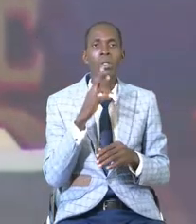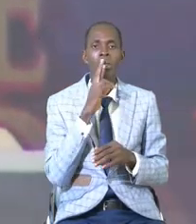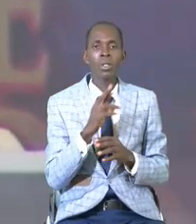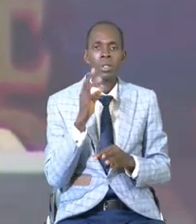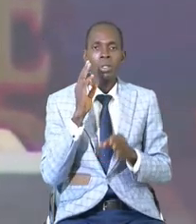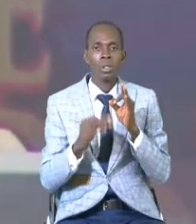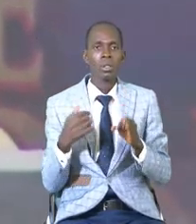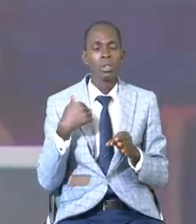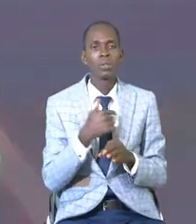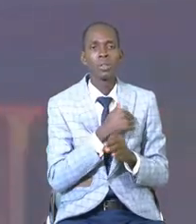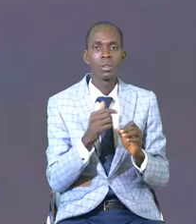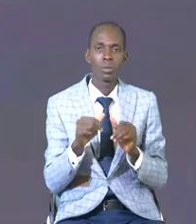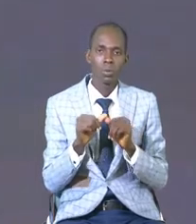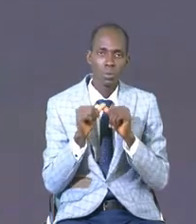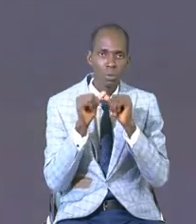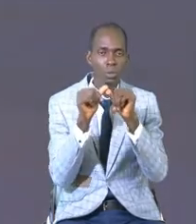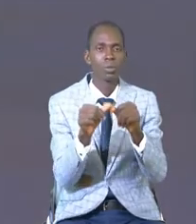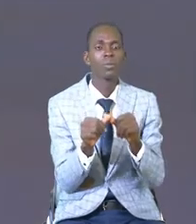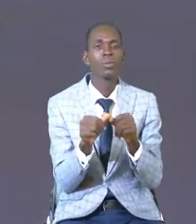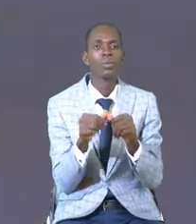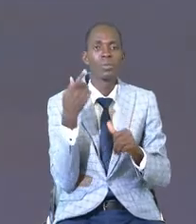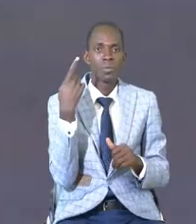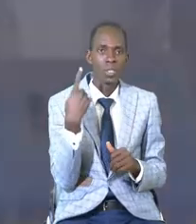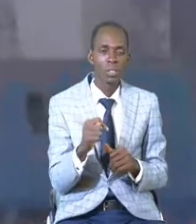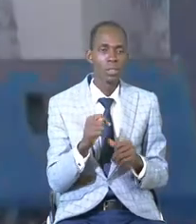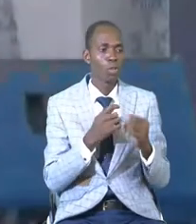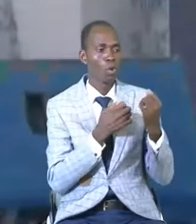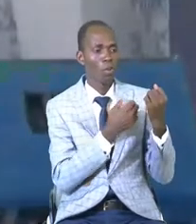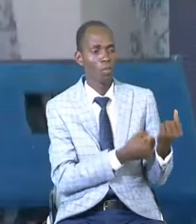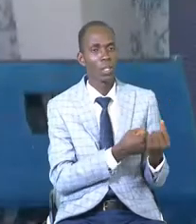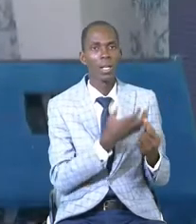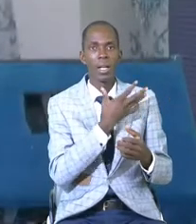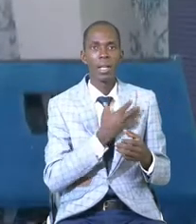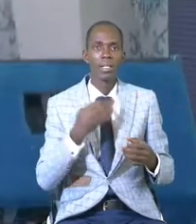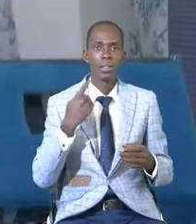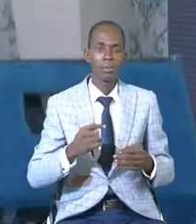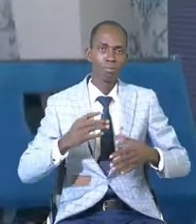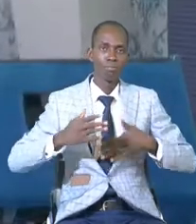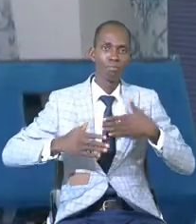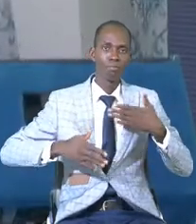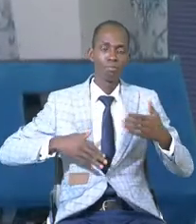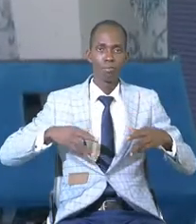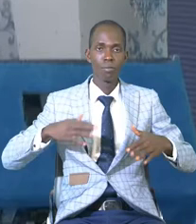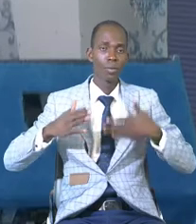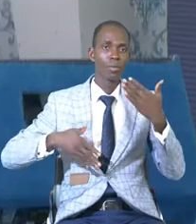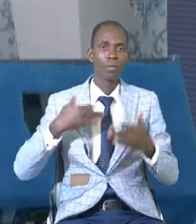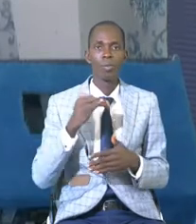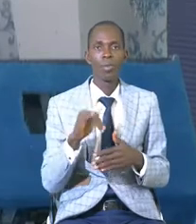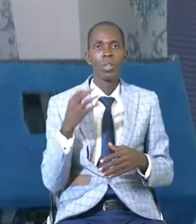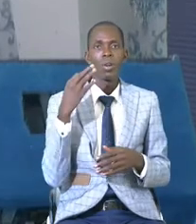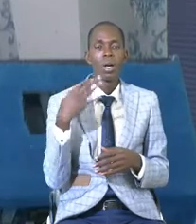hold fast the confidence and rejoicing of the hope